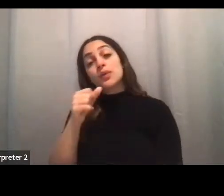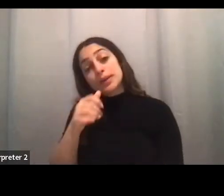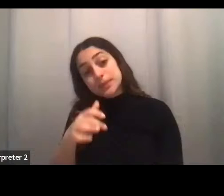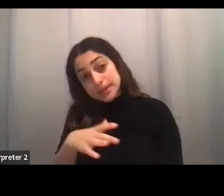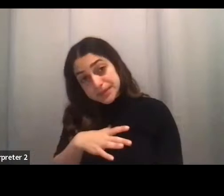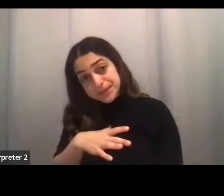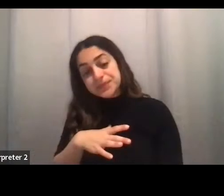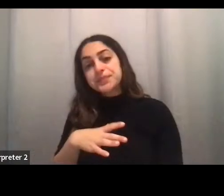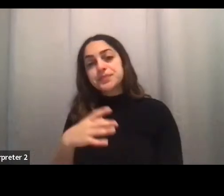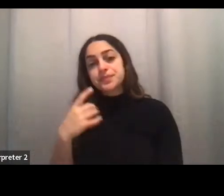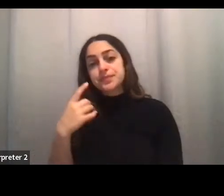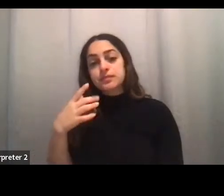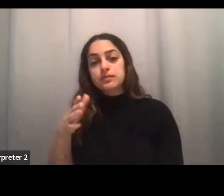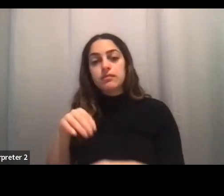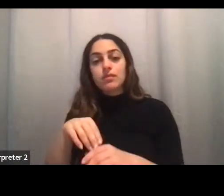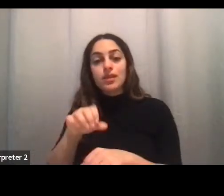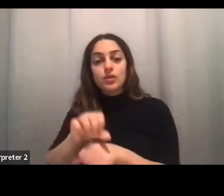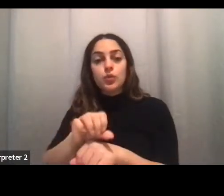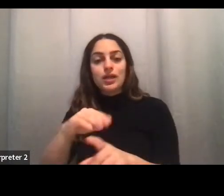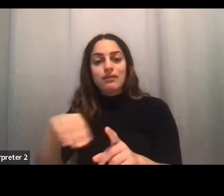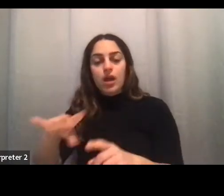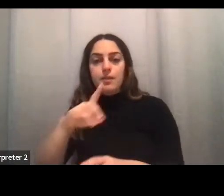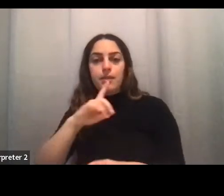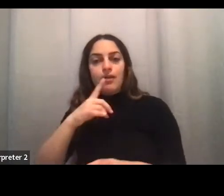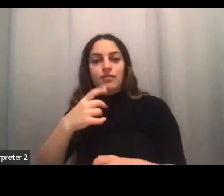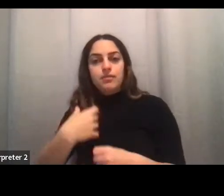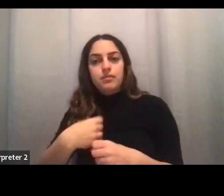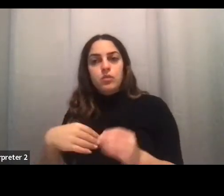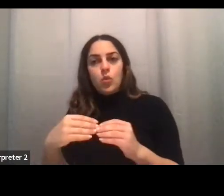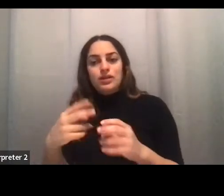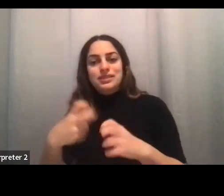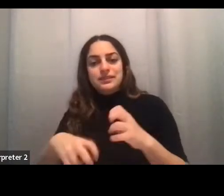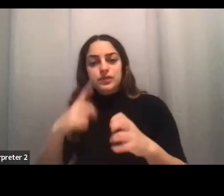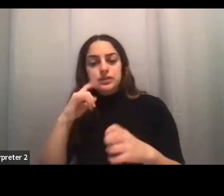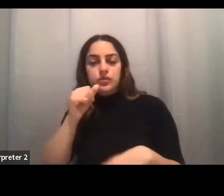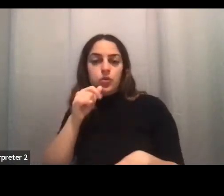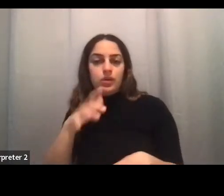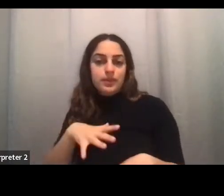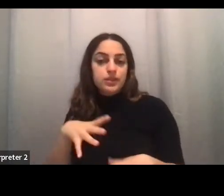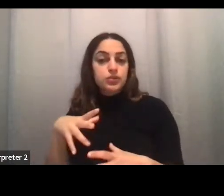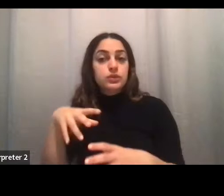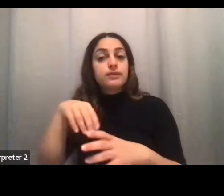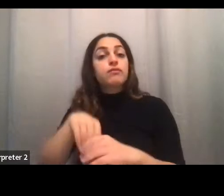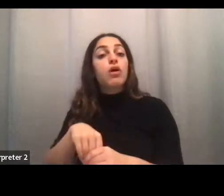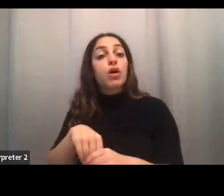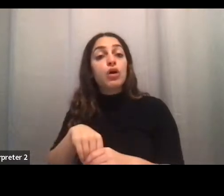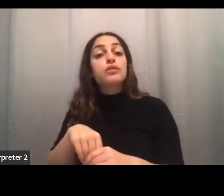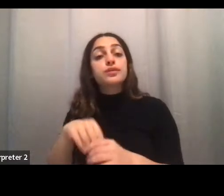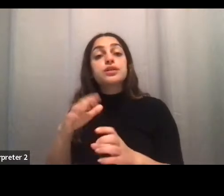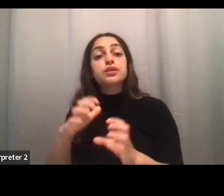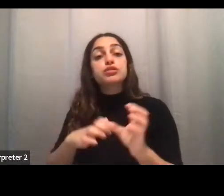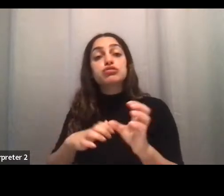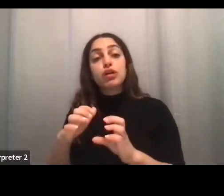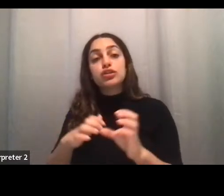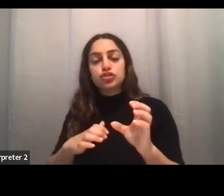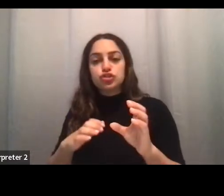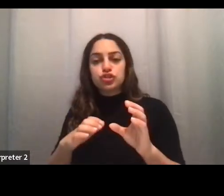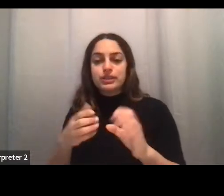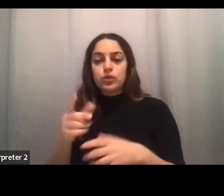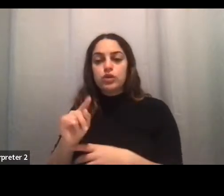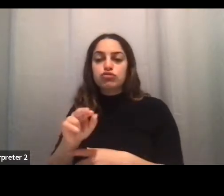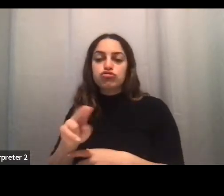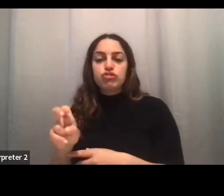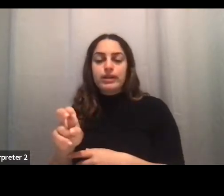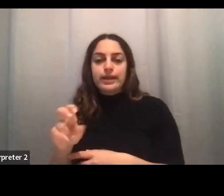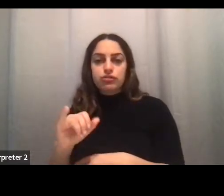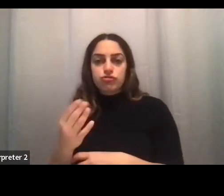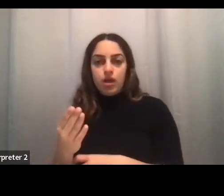and certainly have made it more difficult for women to participate in construction trade jobs and yet